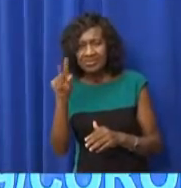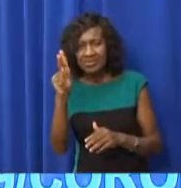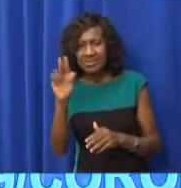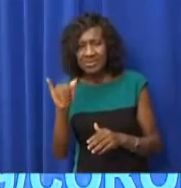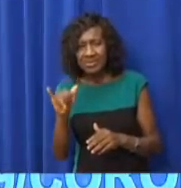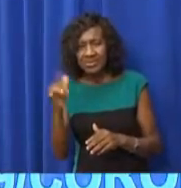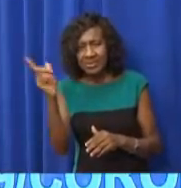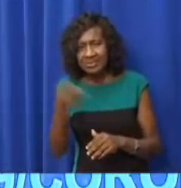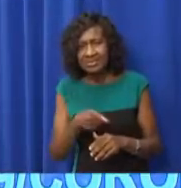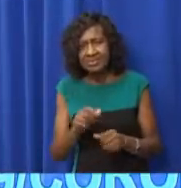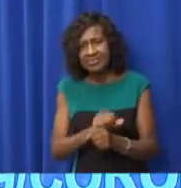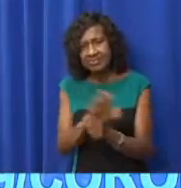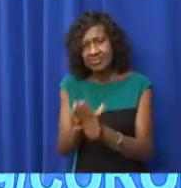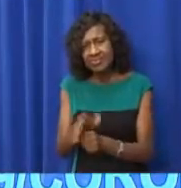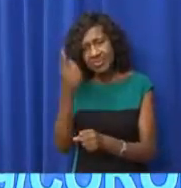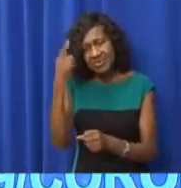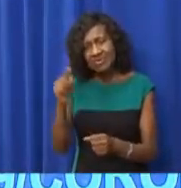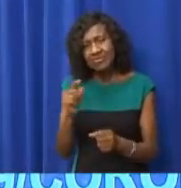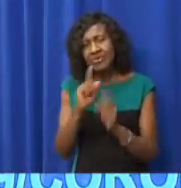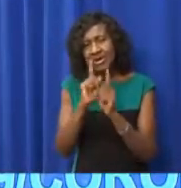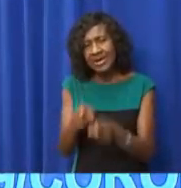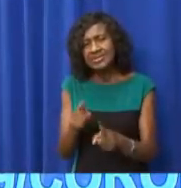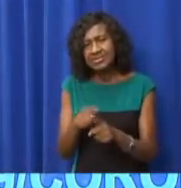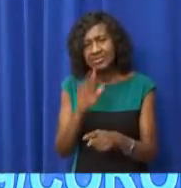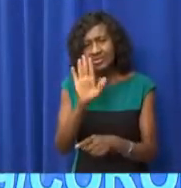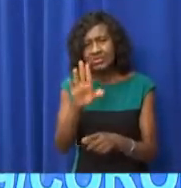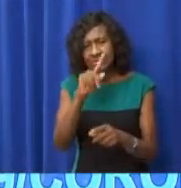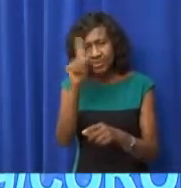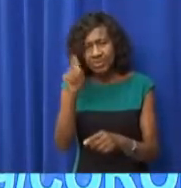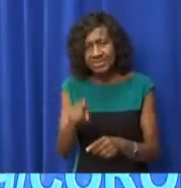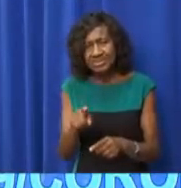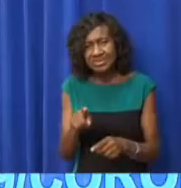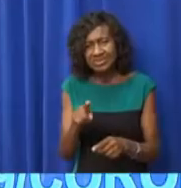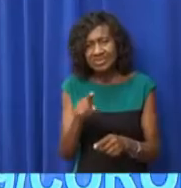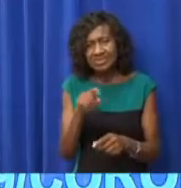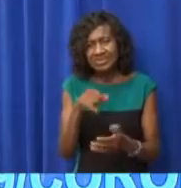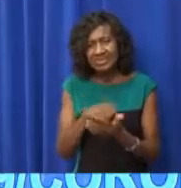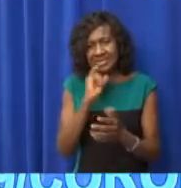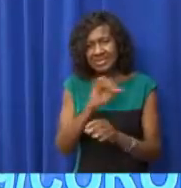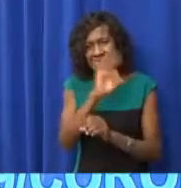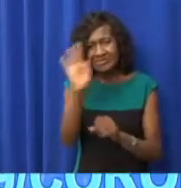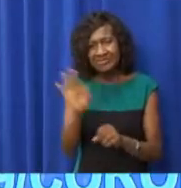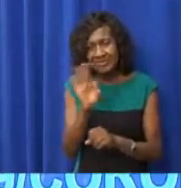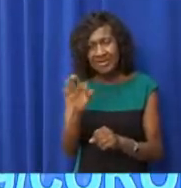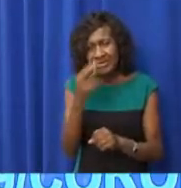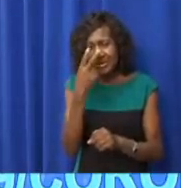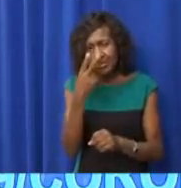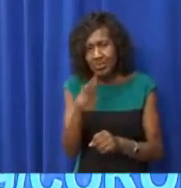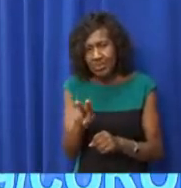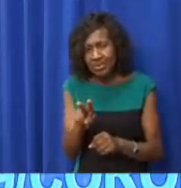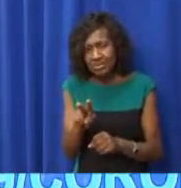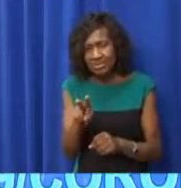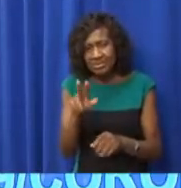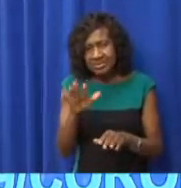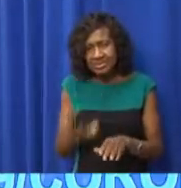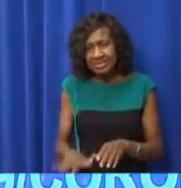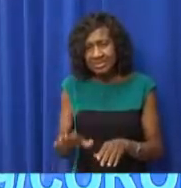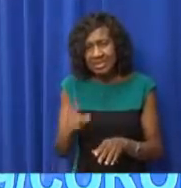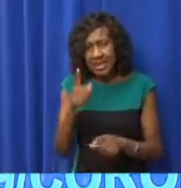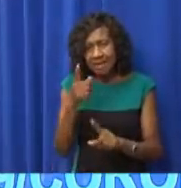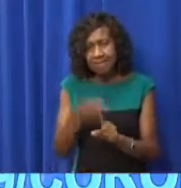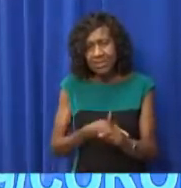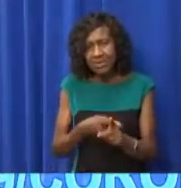gov.ky/coronavirus for any answers to questions that you may have. It is Friday, so we'd like to encourage you to watch the Child Month Teen